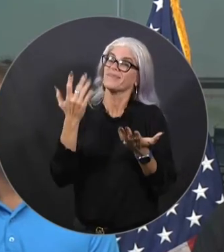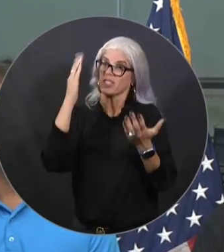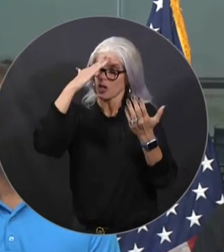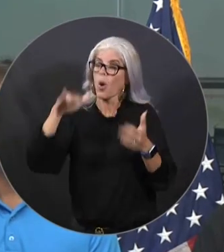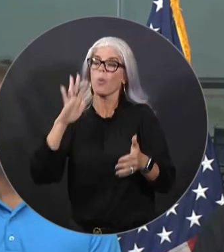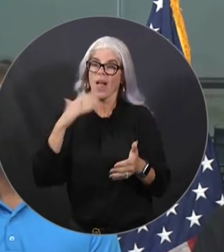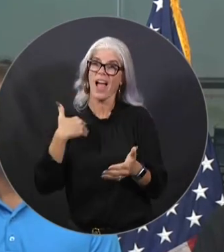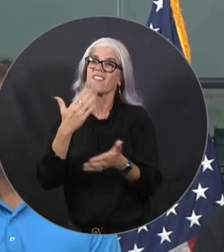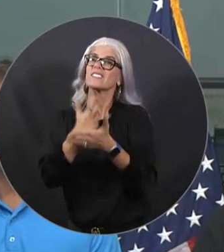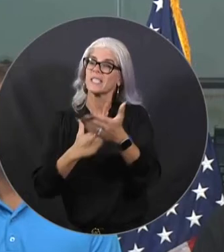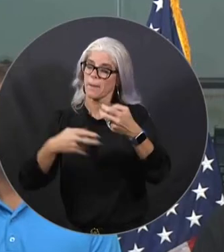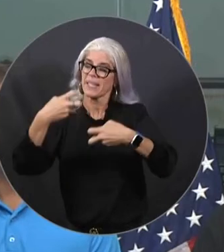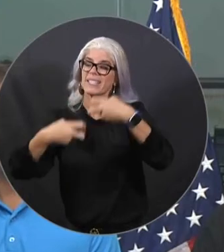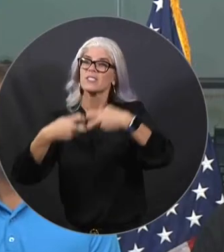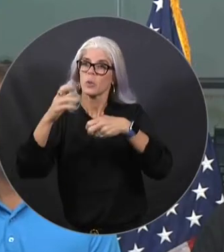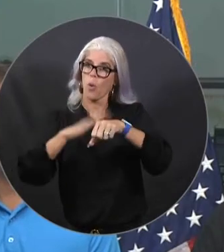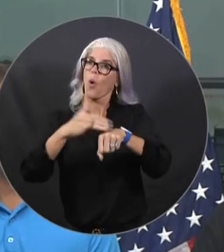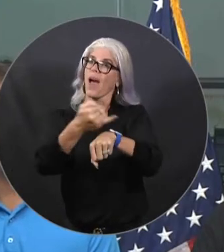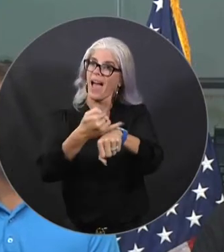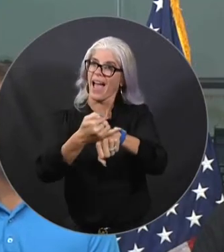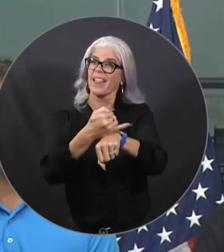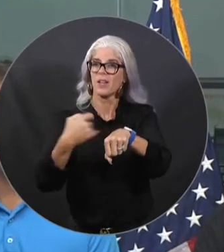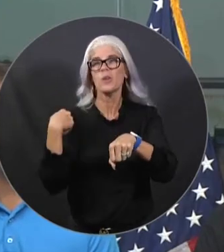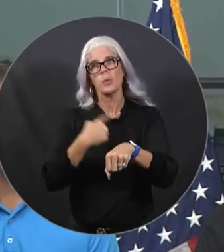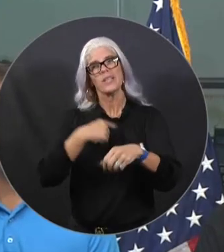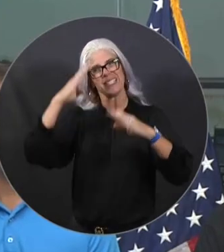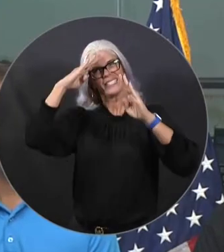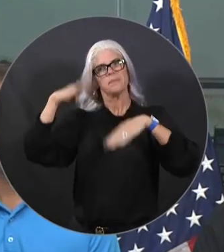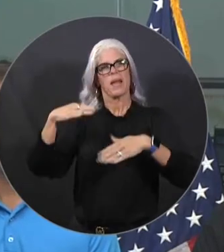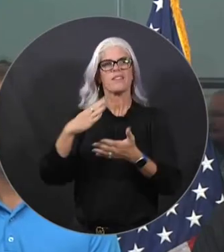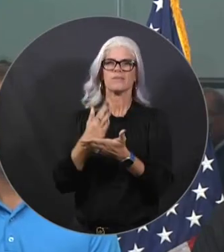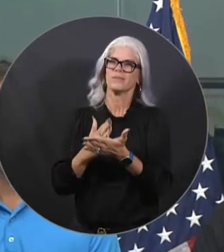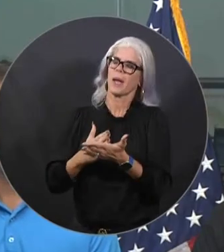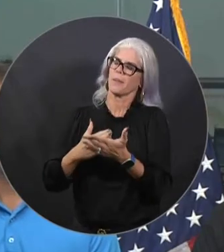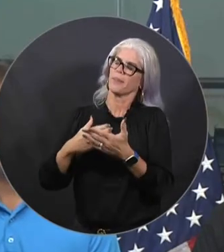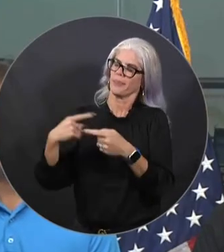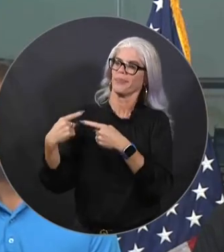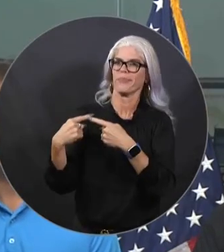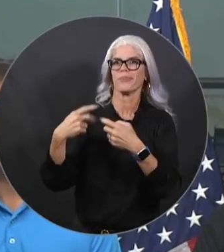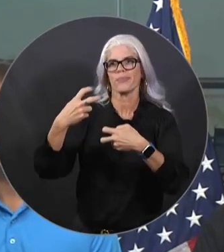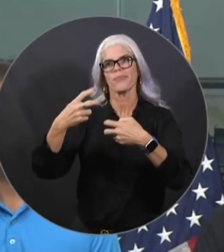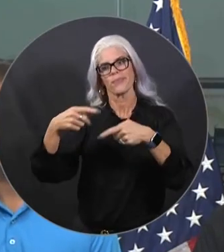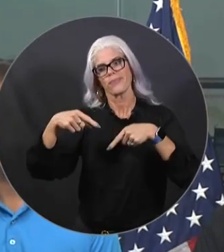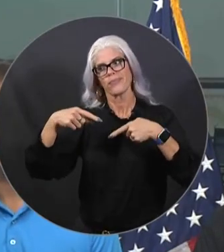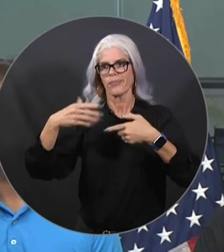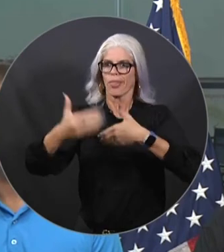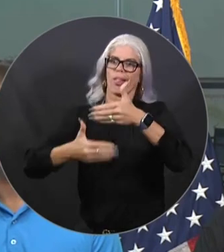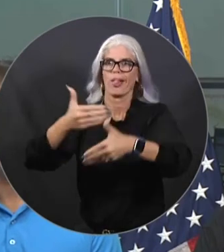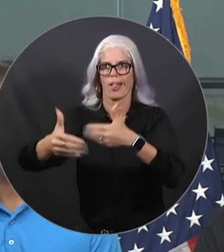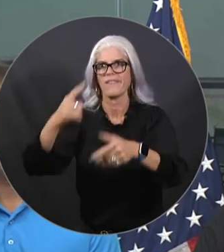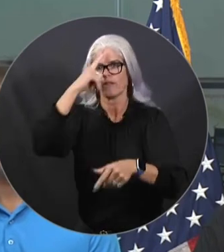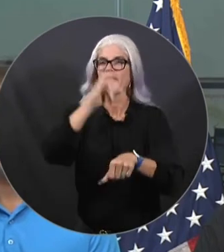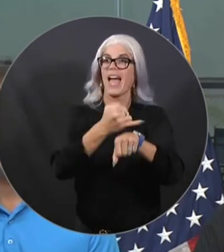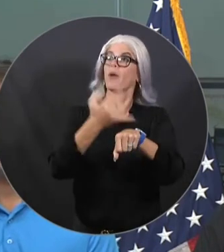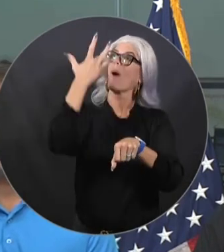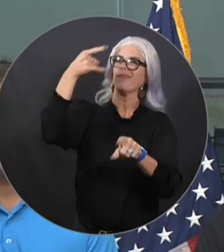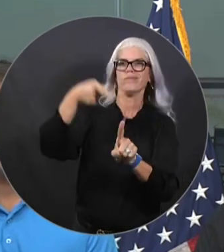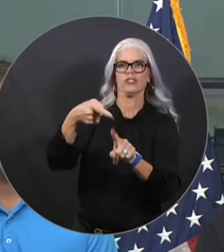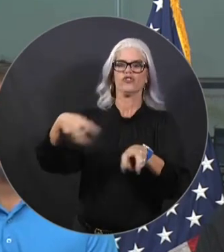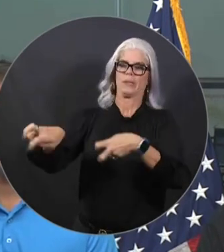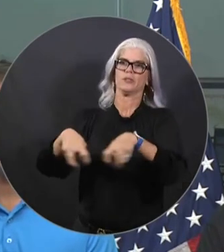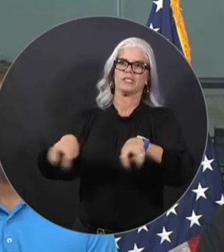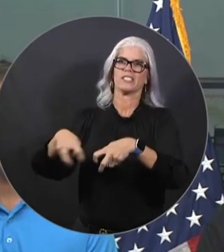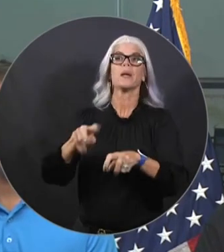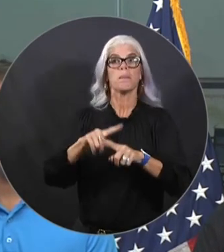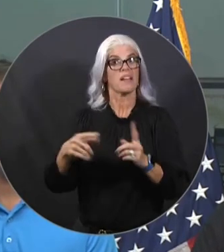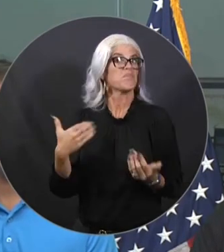we expect for quite some time, given the limitations of transportation. But nevertheless, that's a sign that some of the folks who did